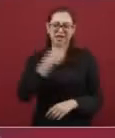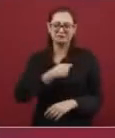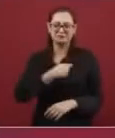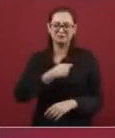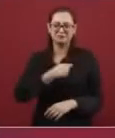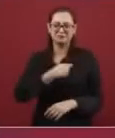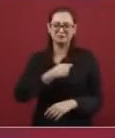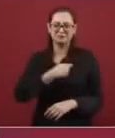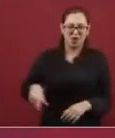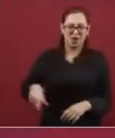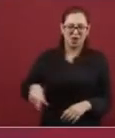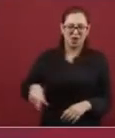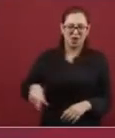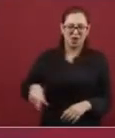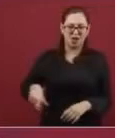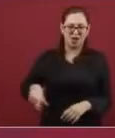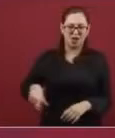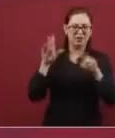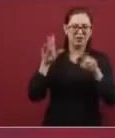yesterday